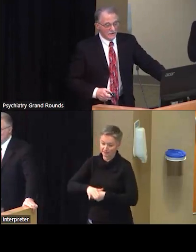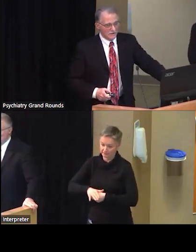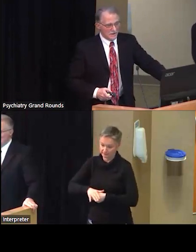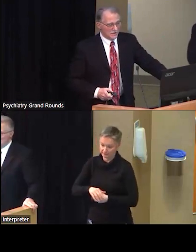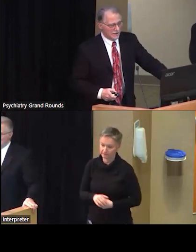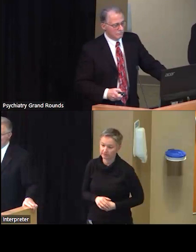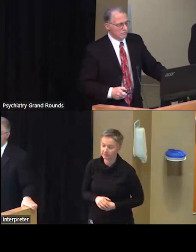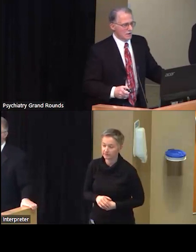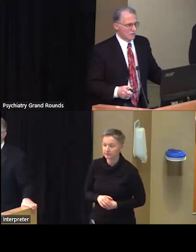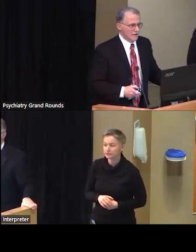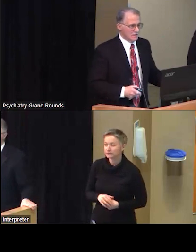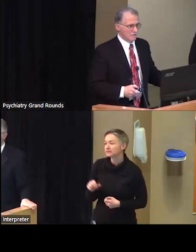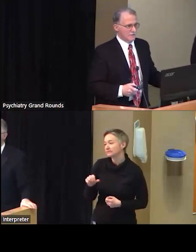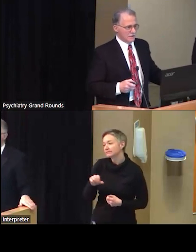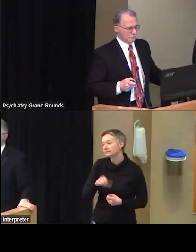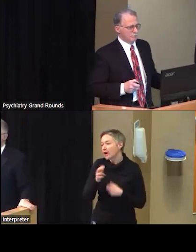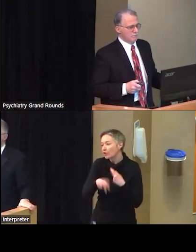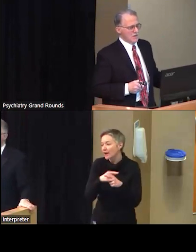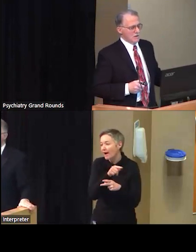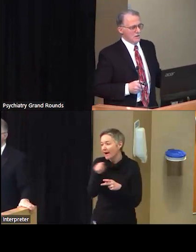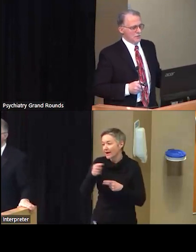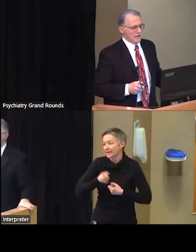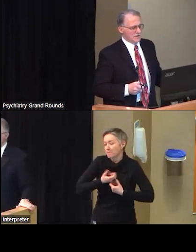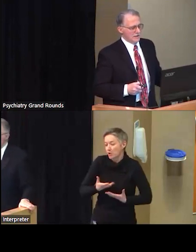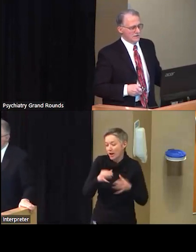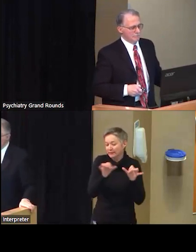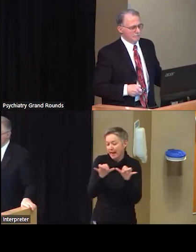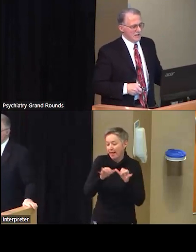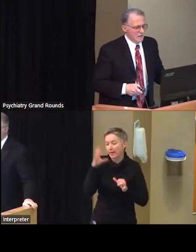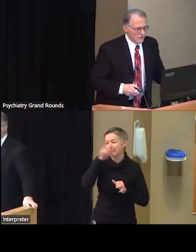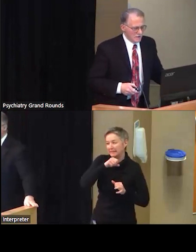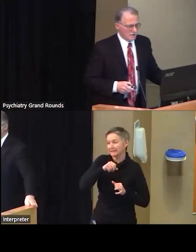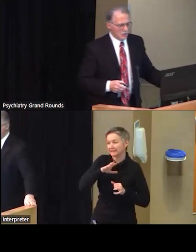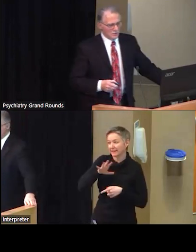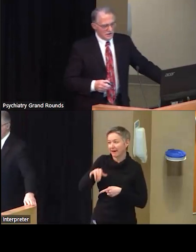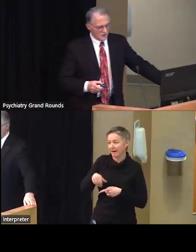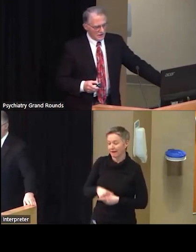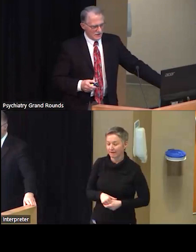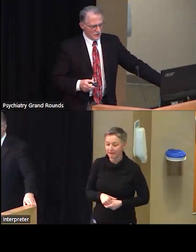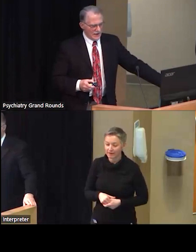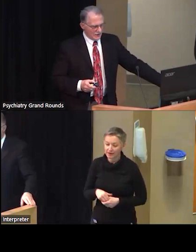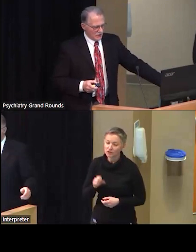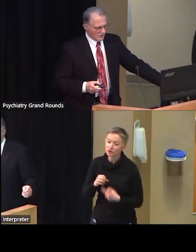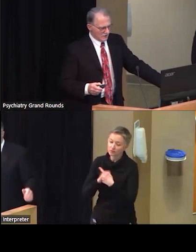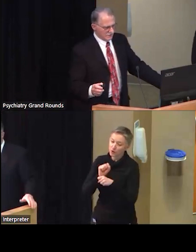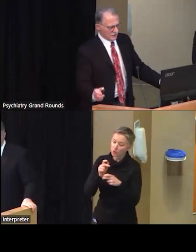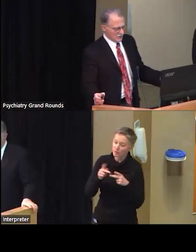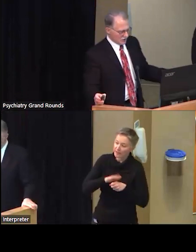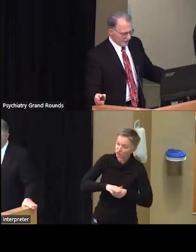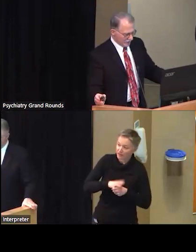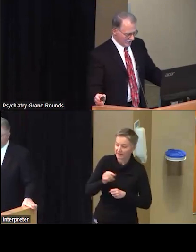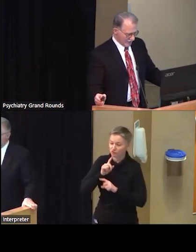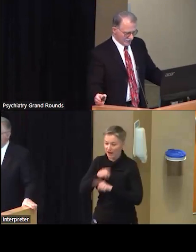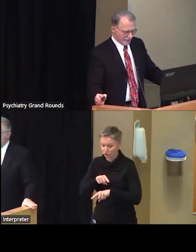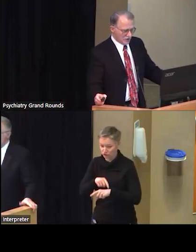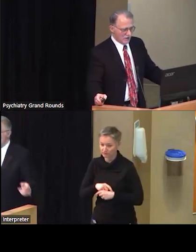That is missed on other kinds of burnout scales. This is workplace stress and reactions,